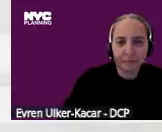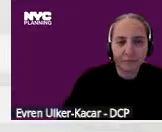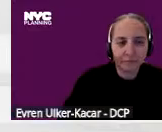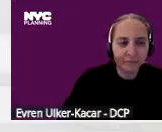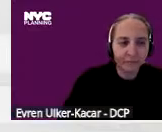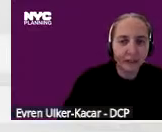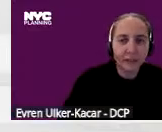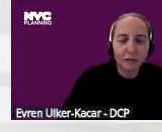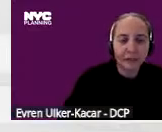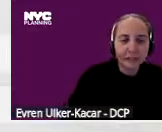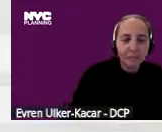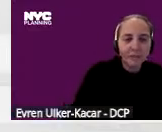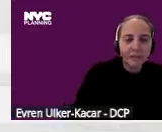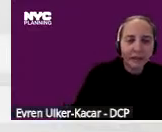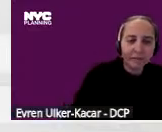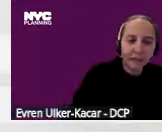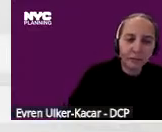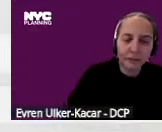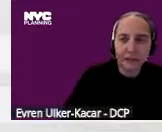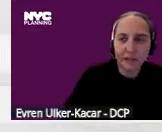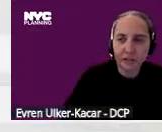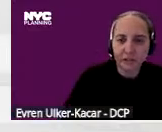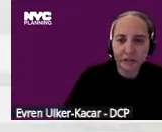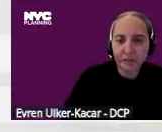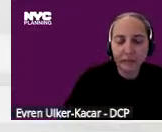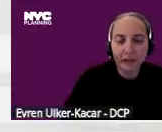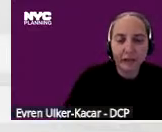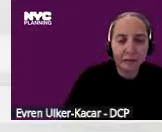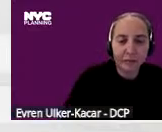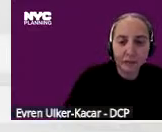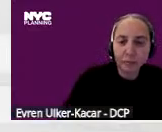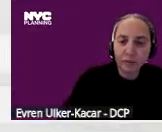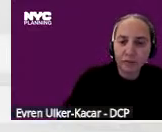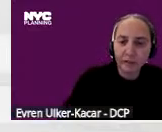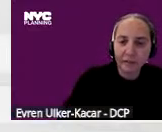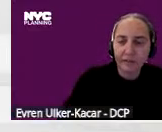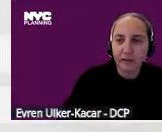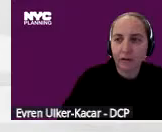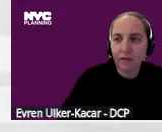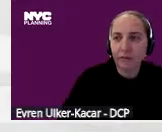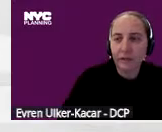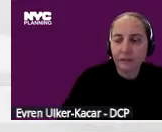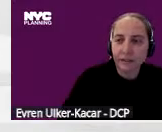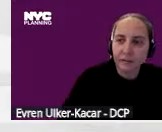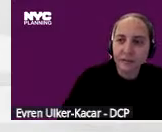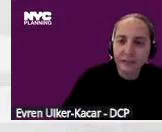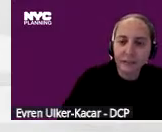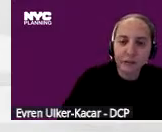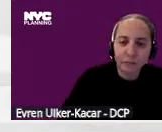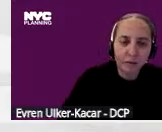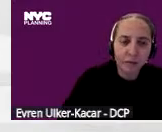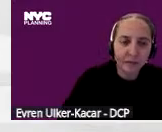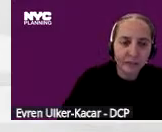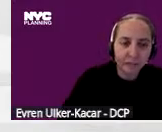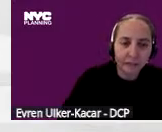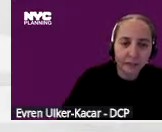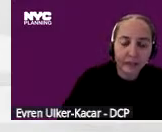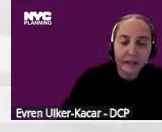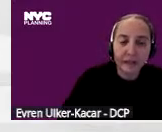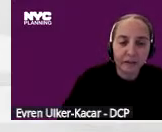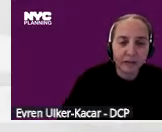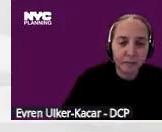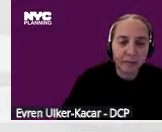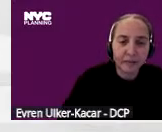26DCP044R. My name is Evren Ülker Kacar. I am the Deputy Director of New York City Department of City